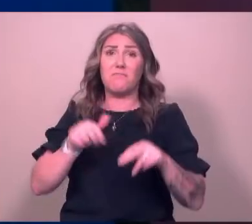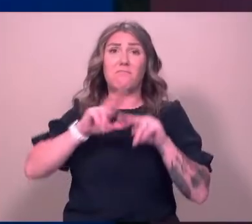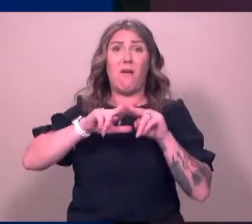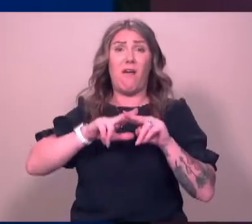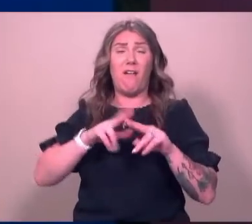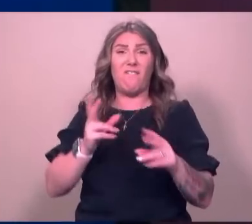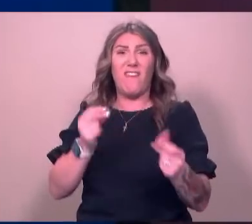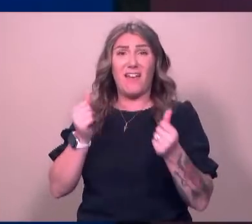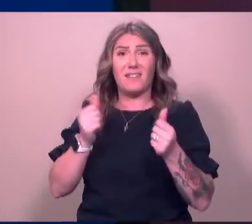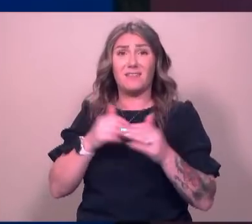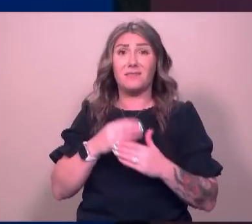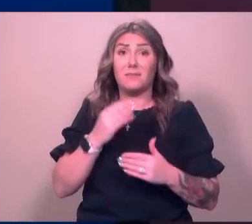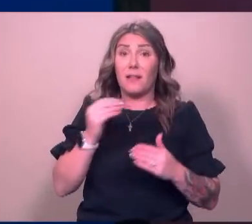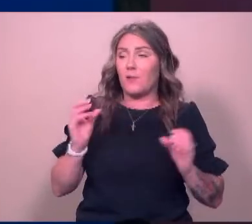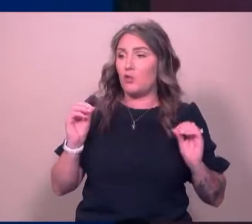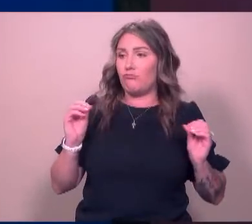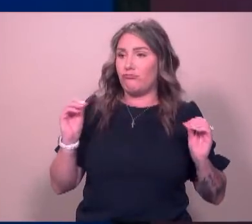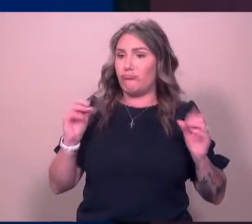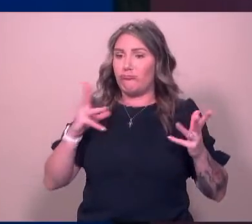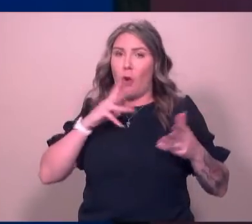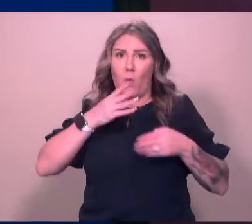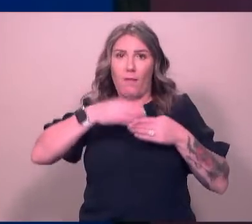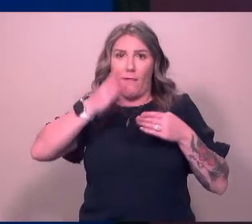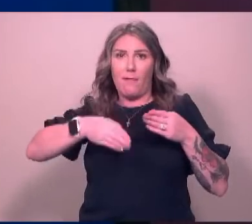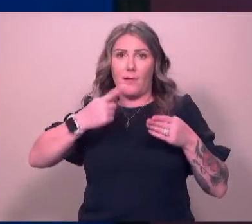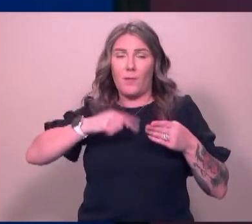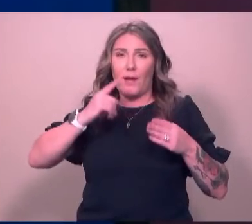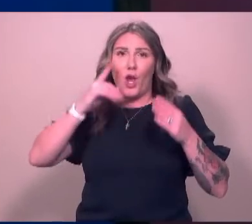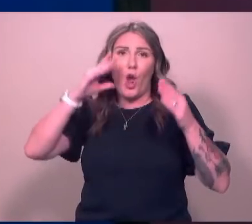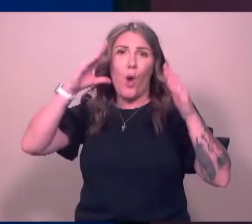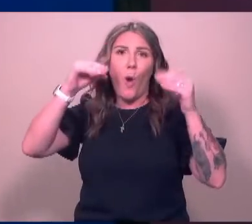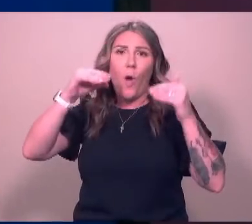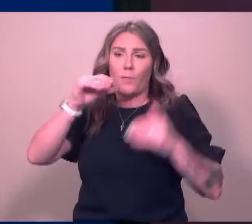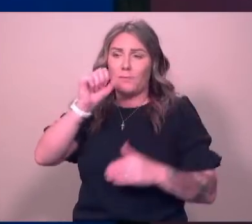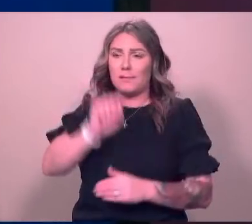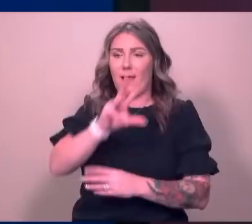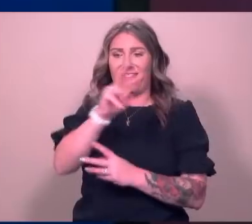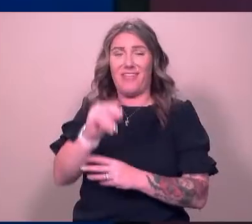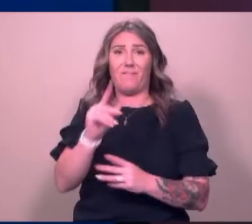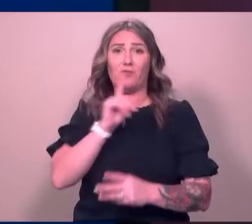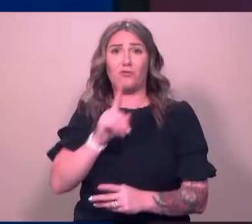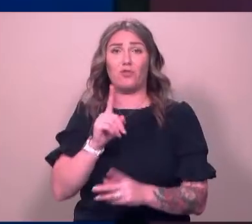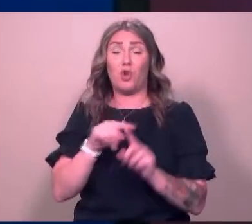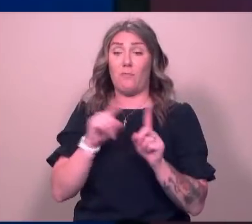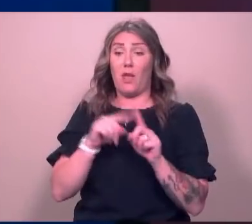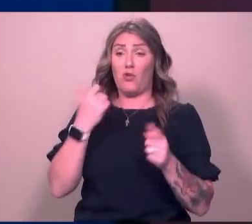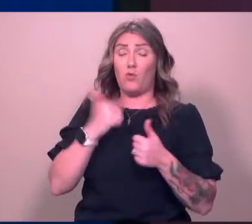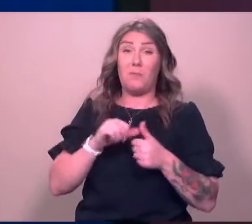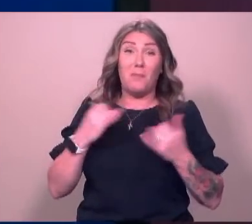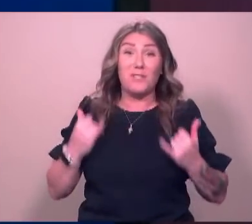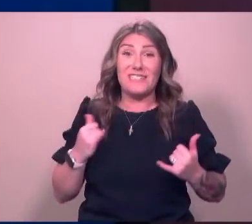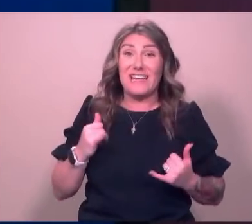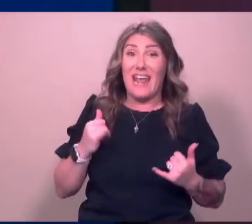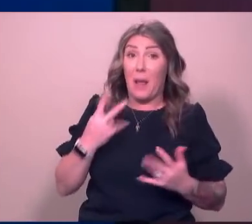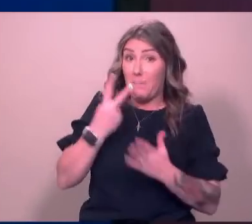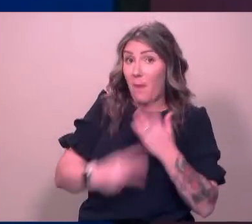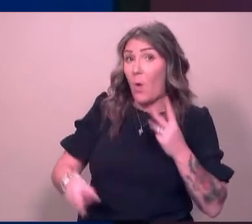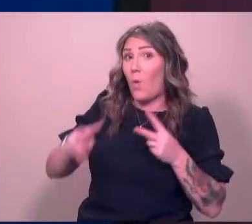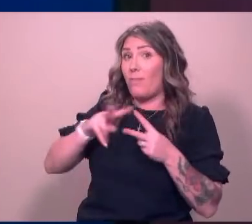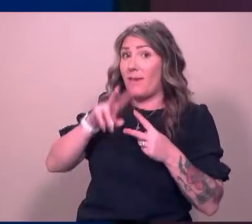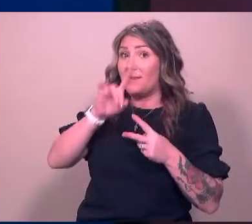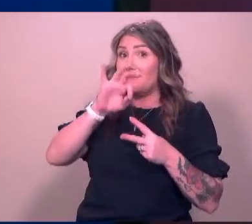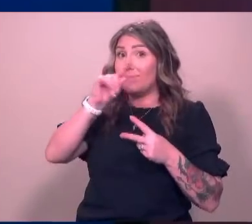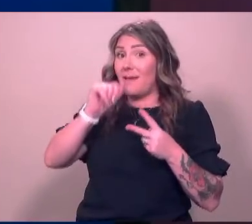COVID, and there's no clear end in sight. And we can hope South Africa is true, but remember, what we have today is both Delta, that's not South Africa,